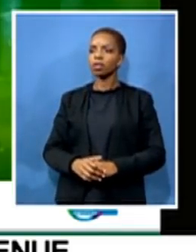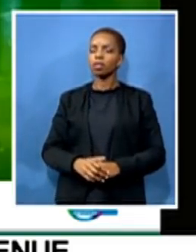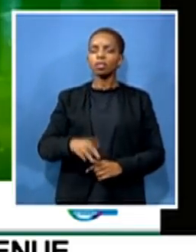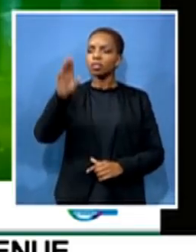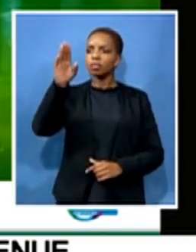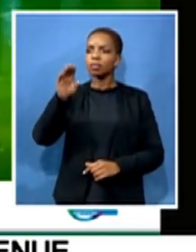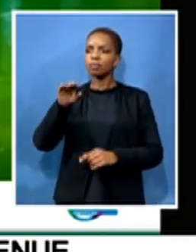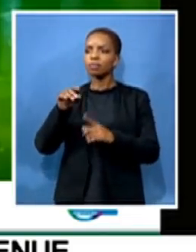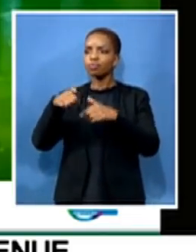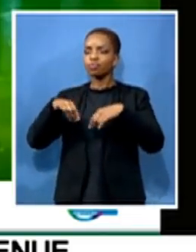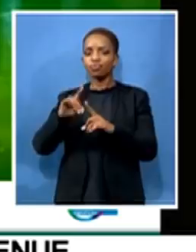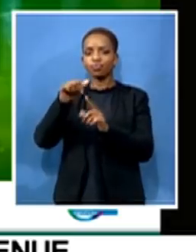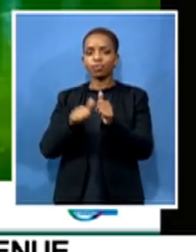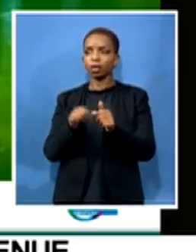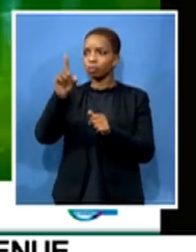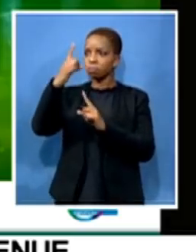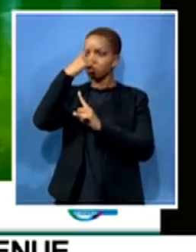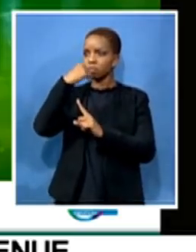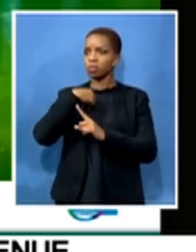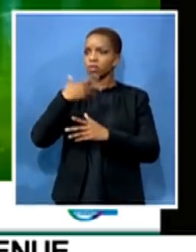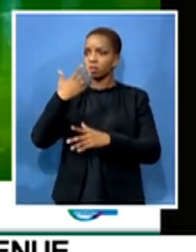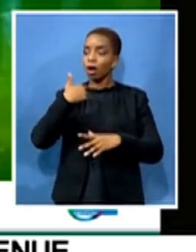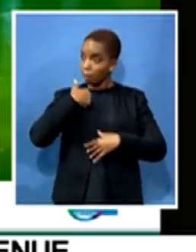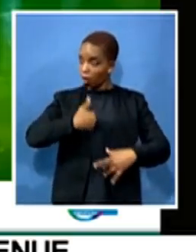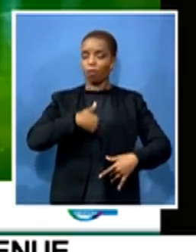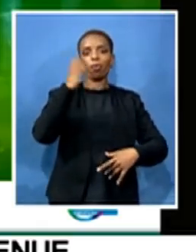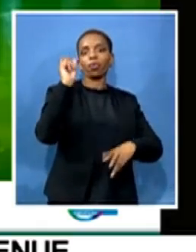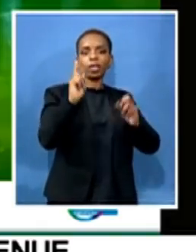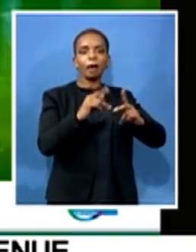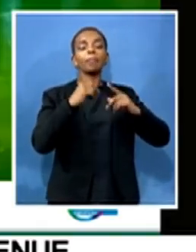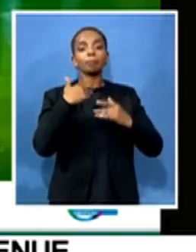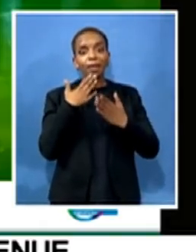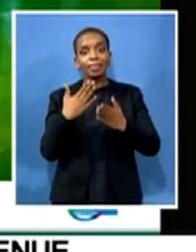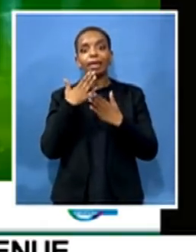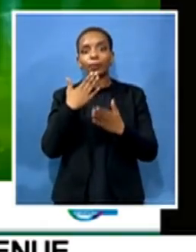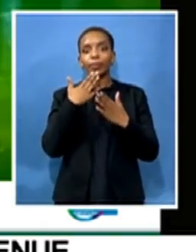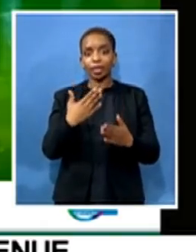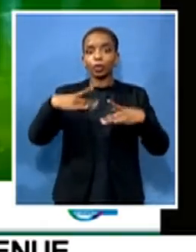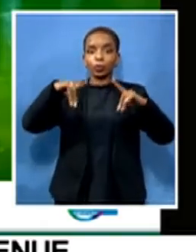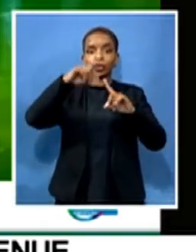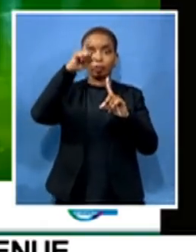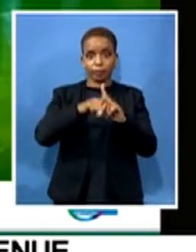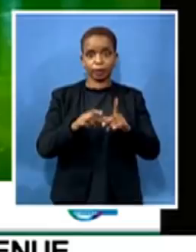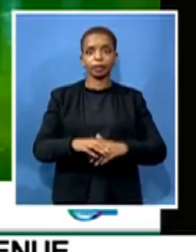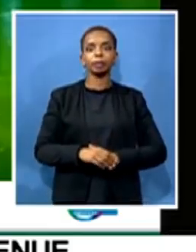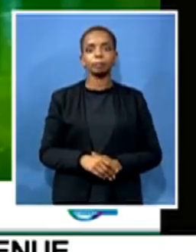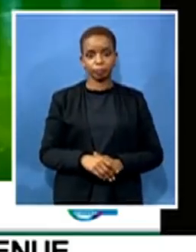Yes, thank you, Deputy Chair. Deputy Chairperson, just I'm not part of the whippery. Problem